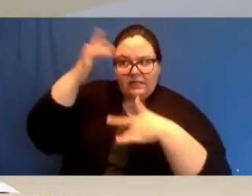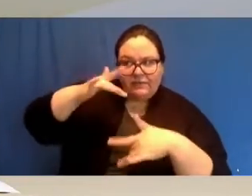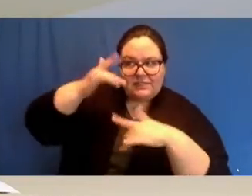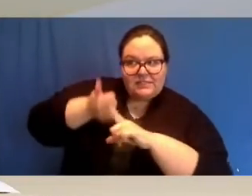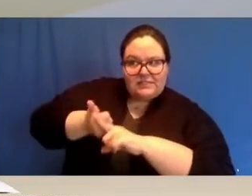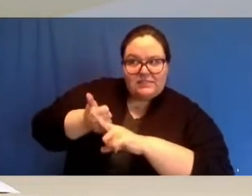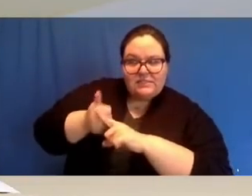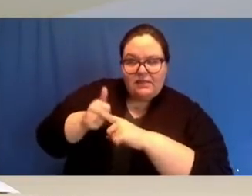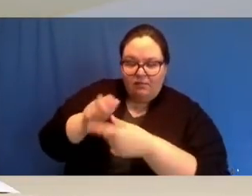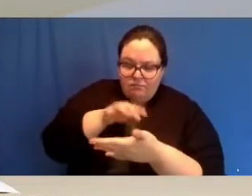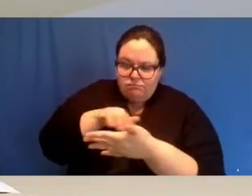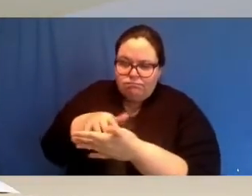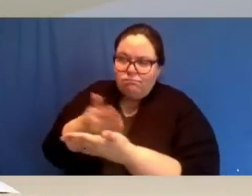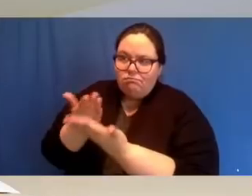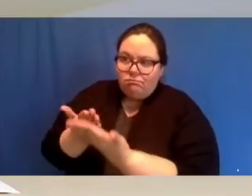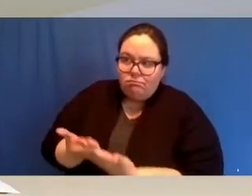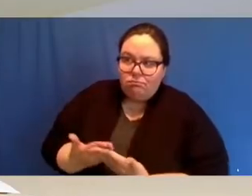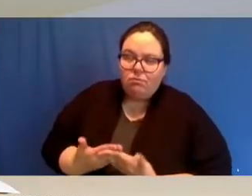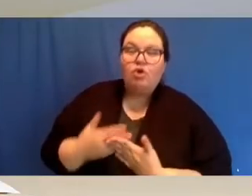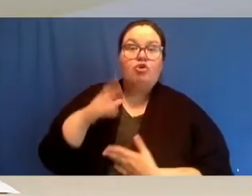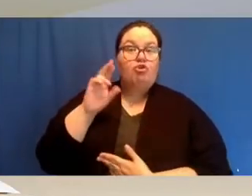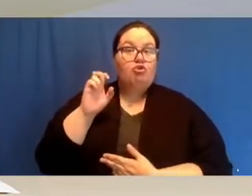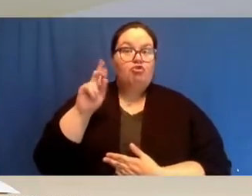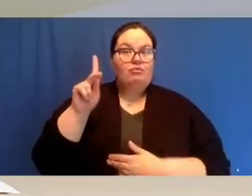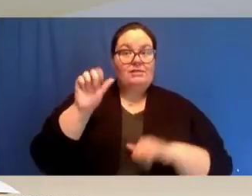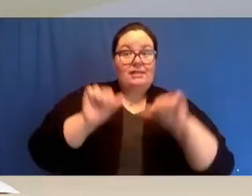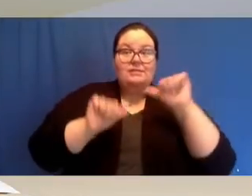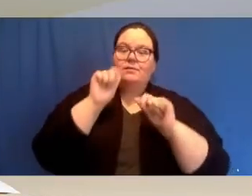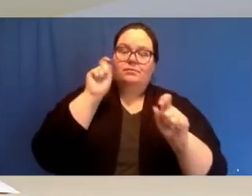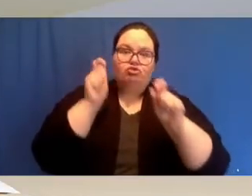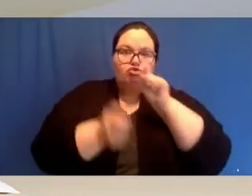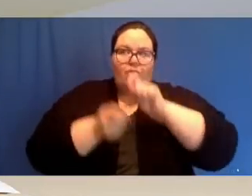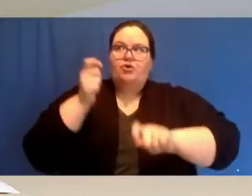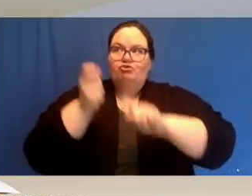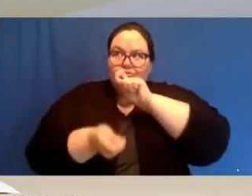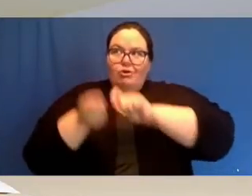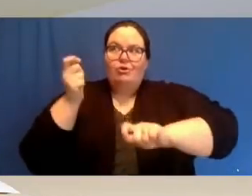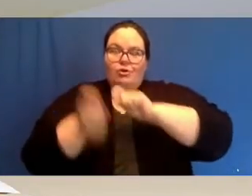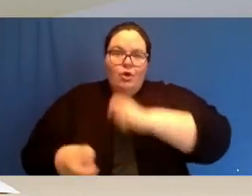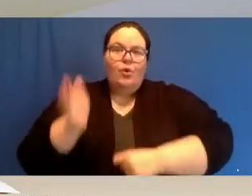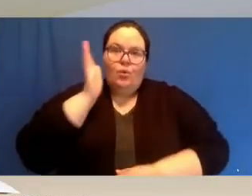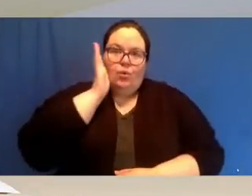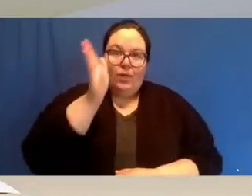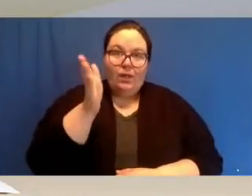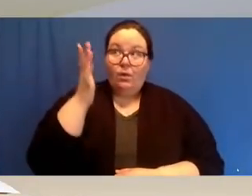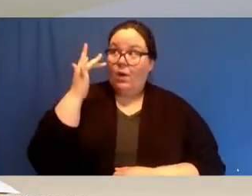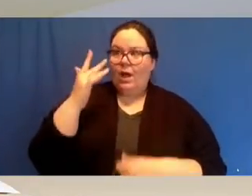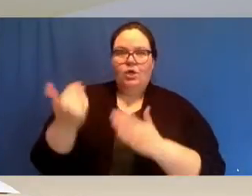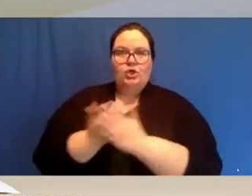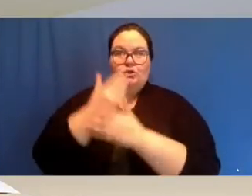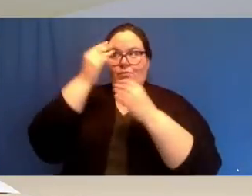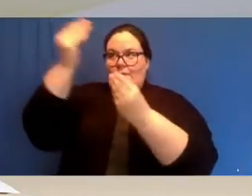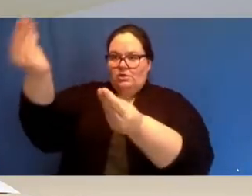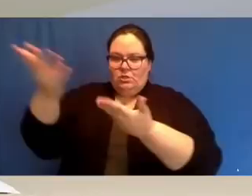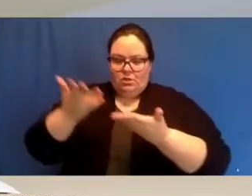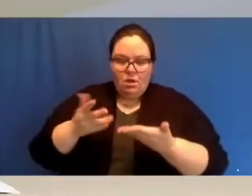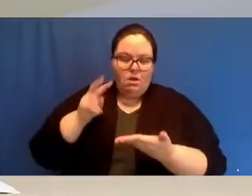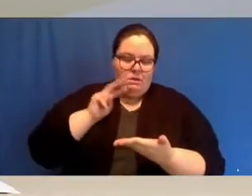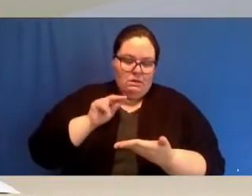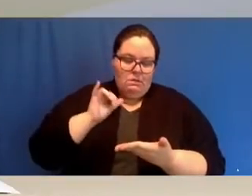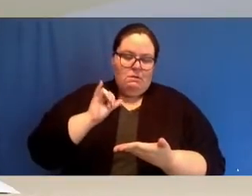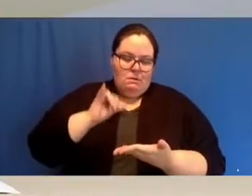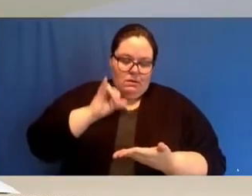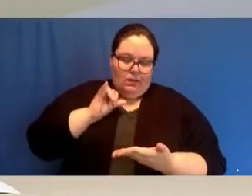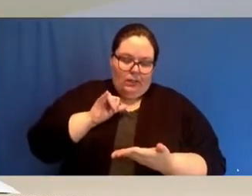it. Our risk assessment will need to change as new information becomes available. As I've mentioned